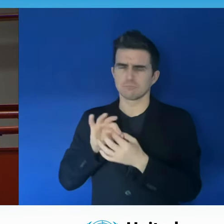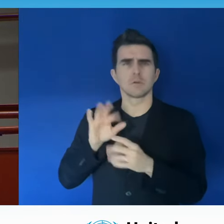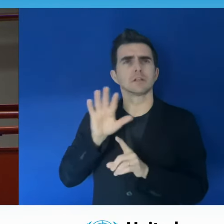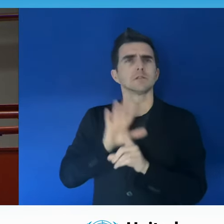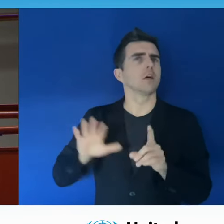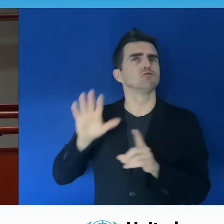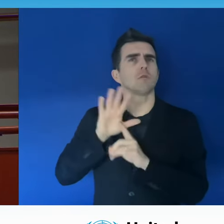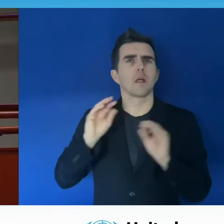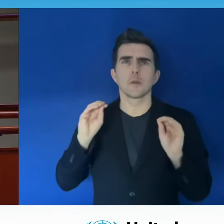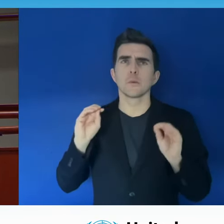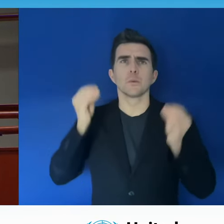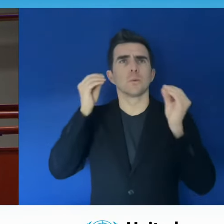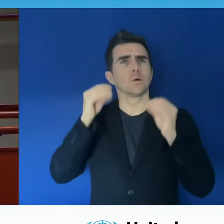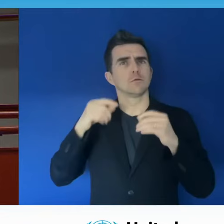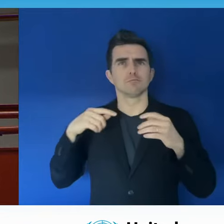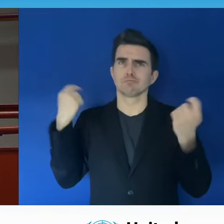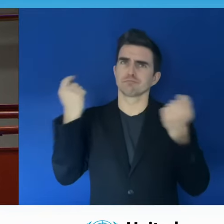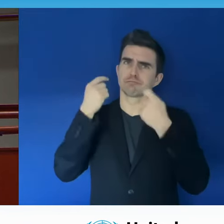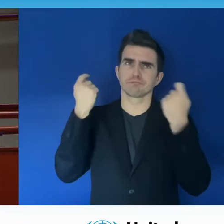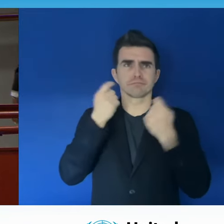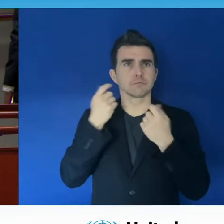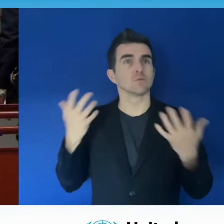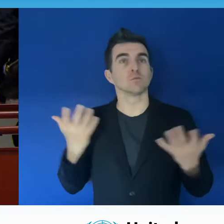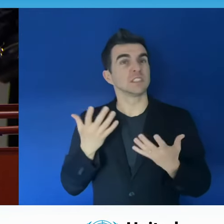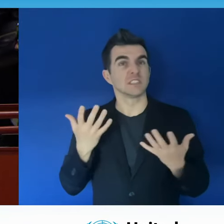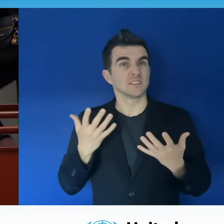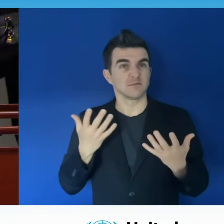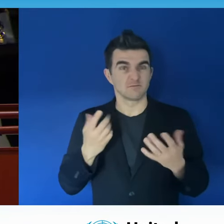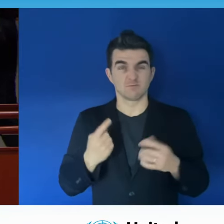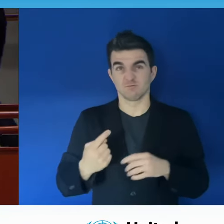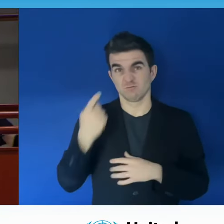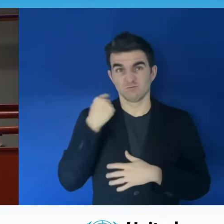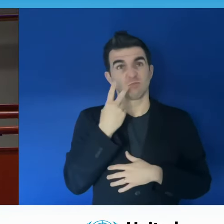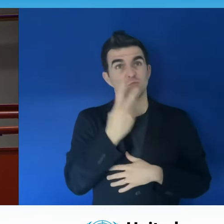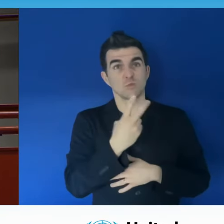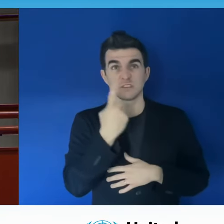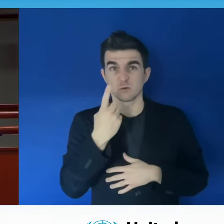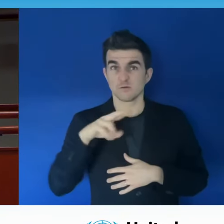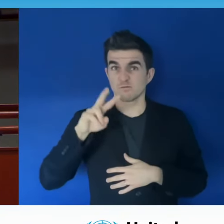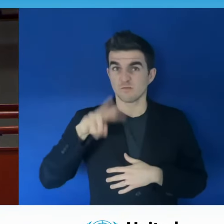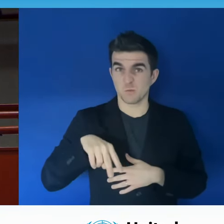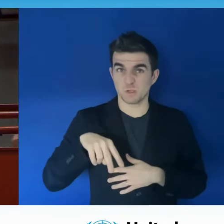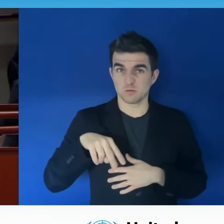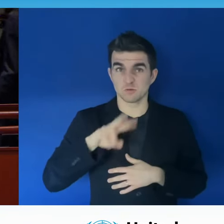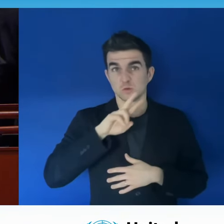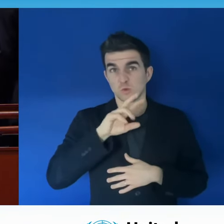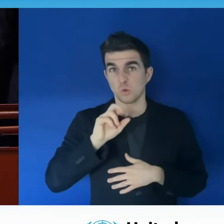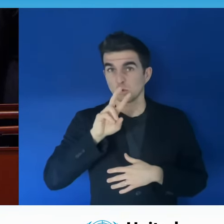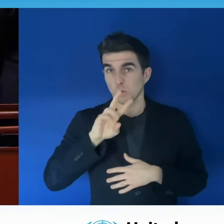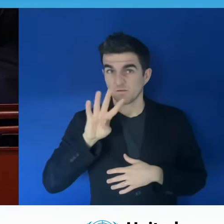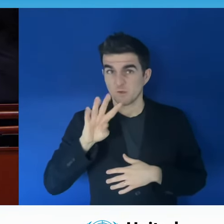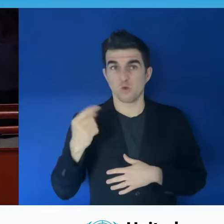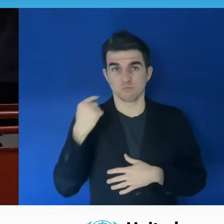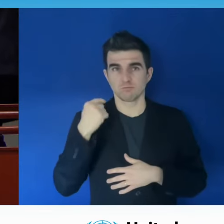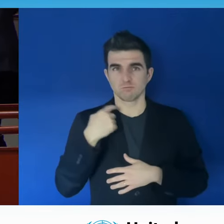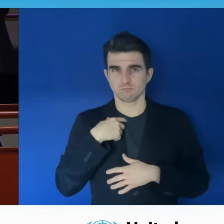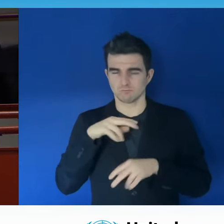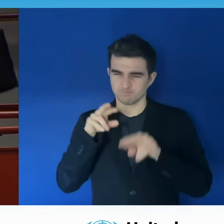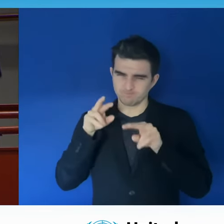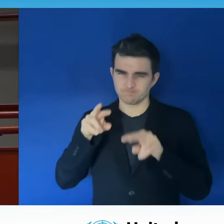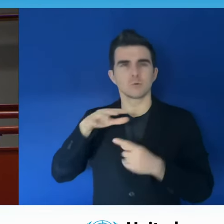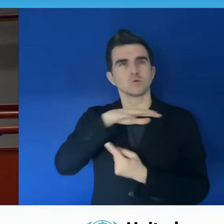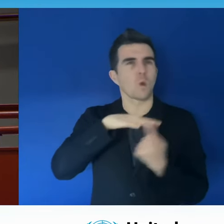of February, 2024, which we focused on unlocking socioeconomic potential for the youth through